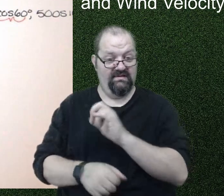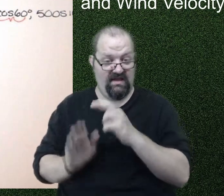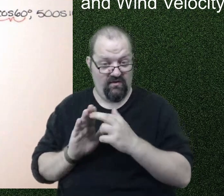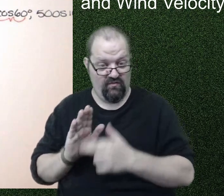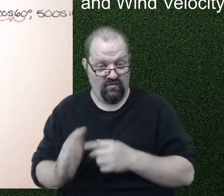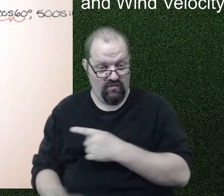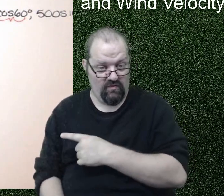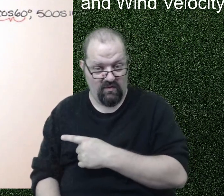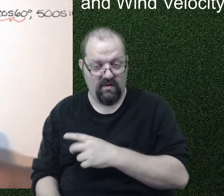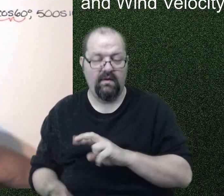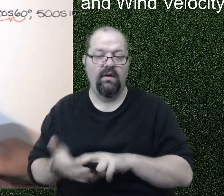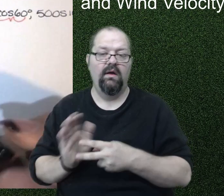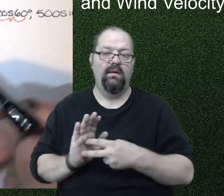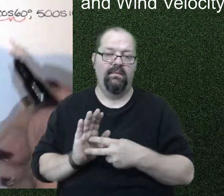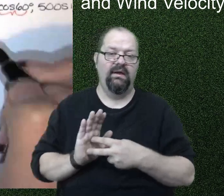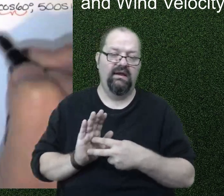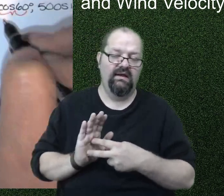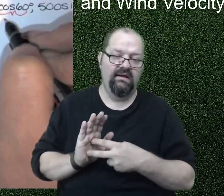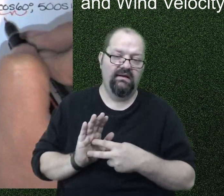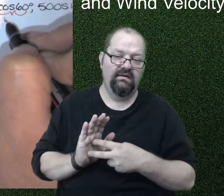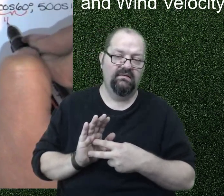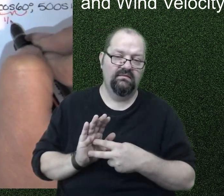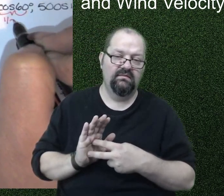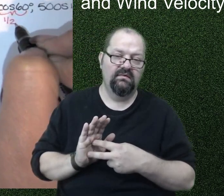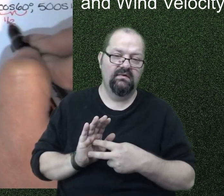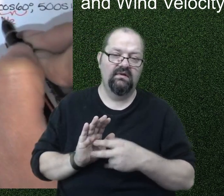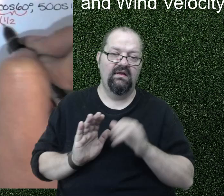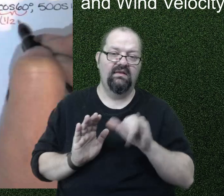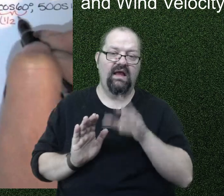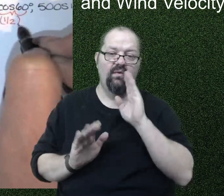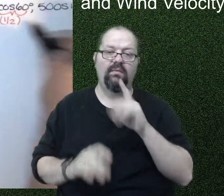cosine of 60 is adjacent over hypotenuse, so that's just 1/2.